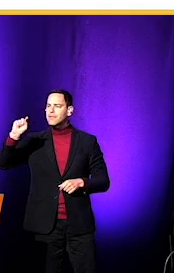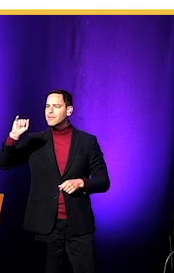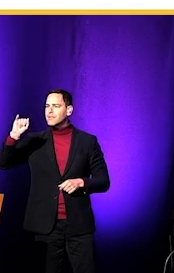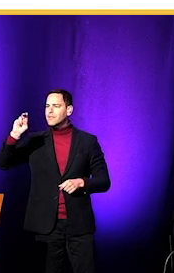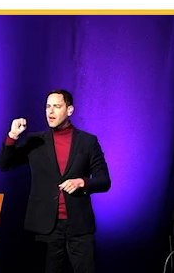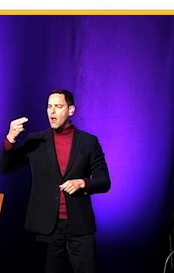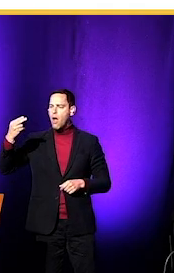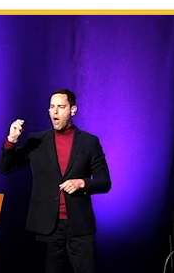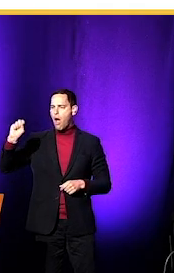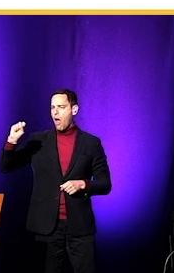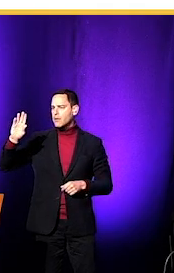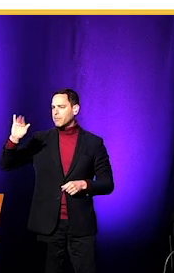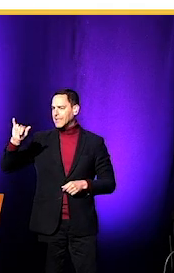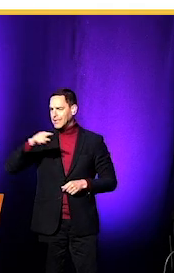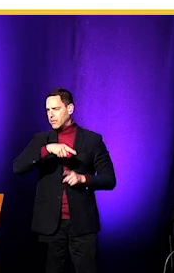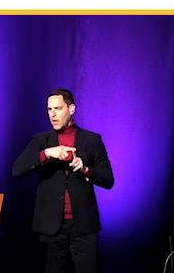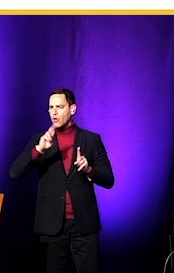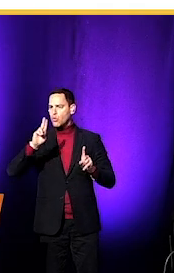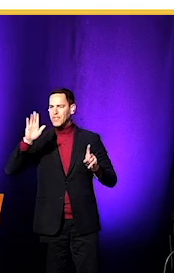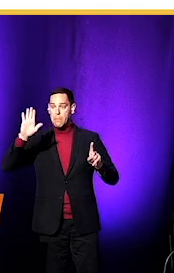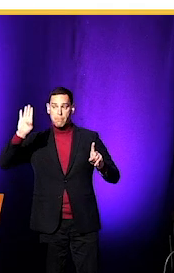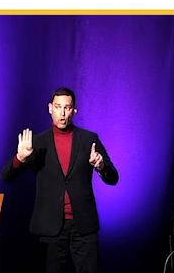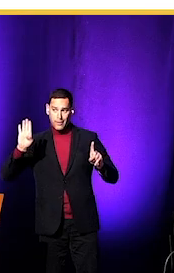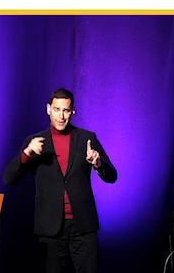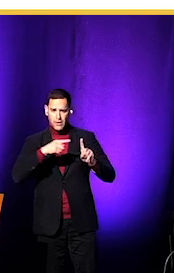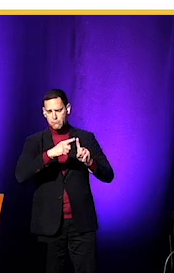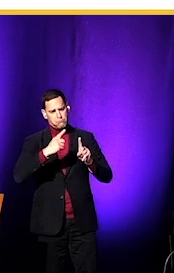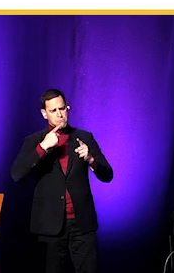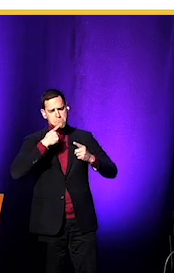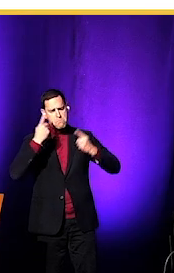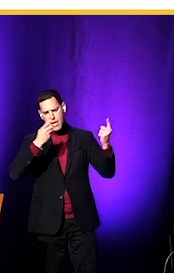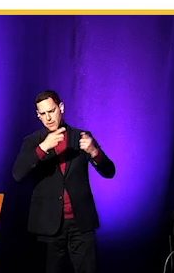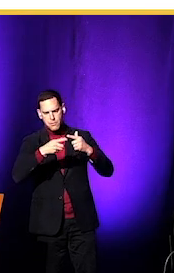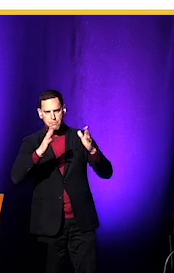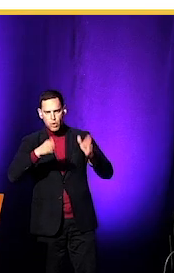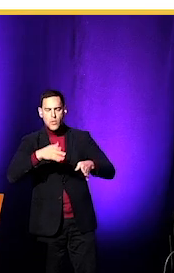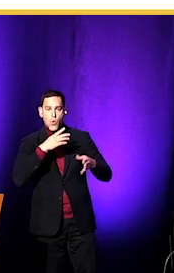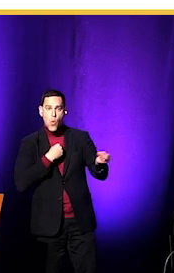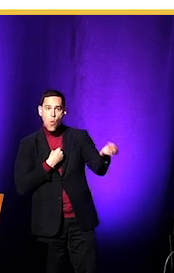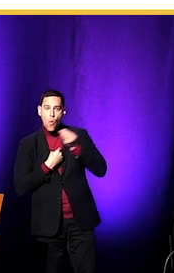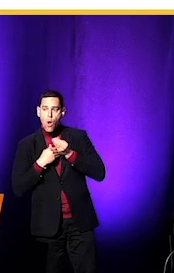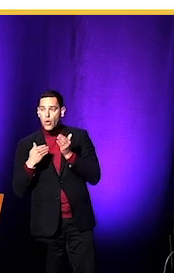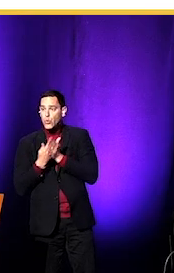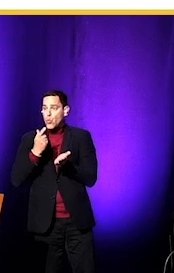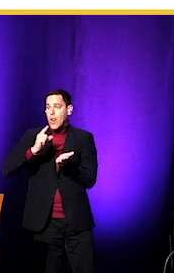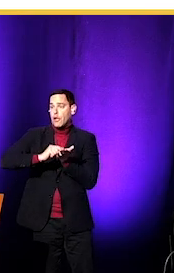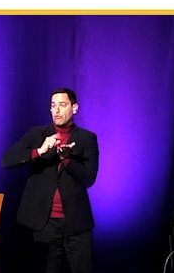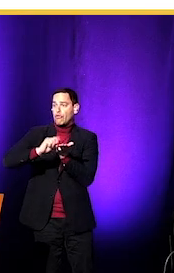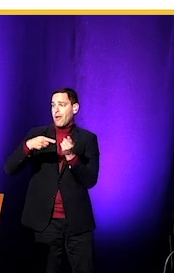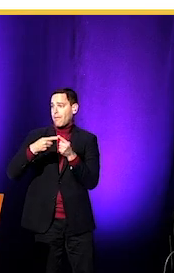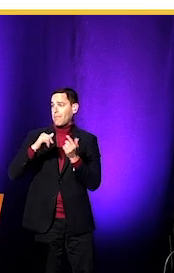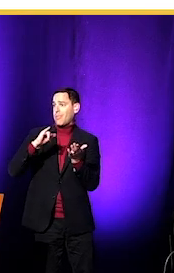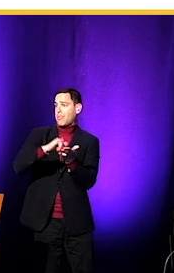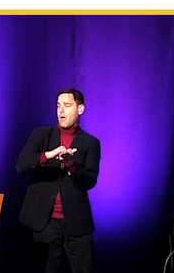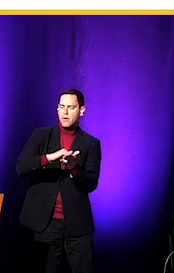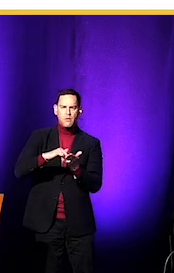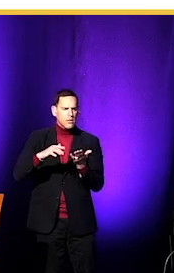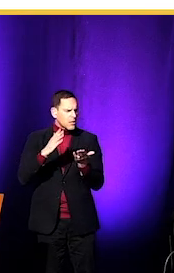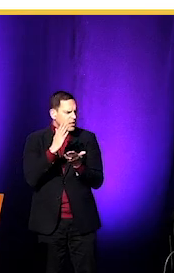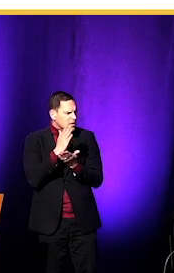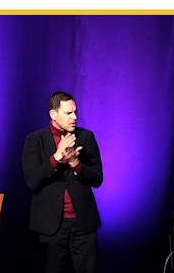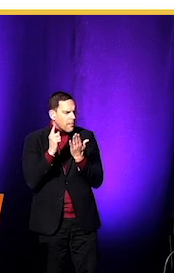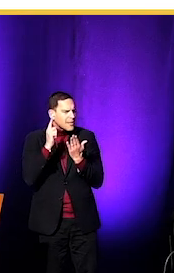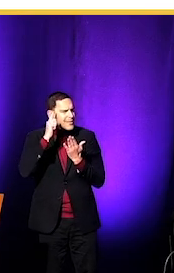and regional planning at Berkeley, who introduced me to new literature relevant to this issue, sensibilities which resonated with